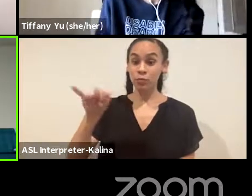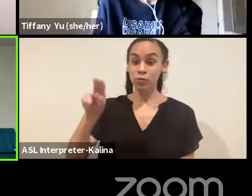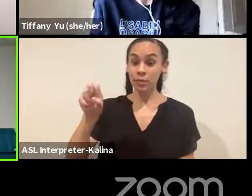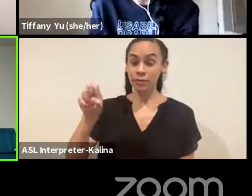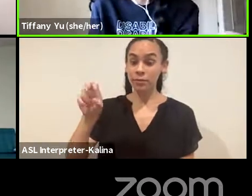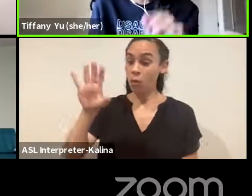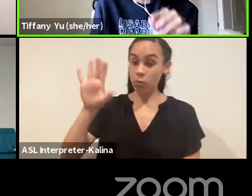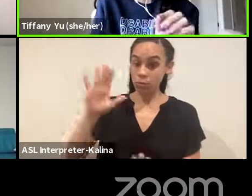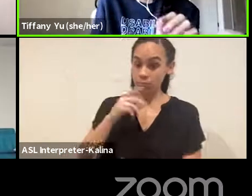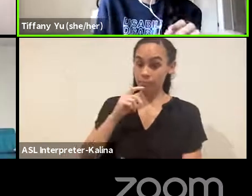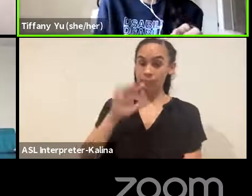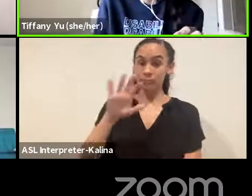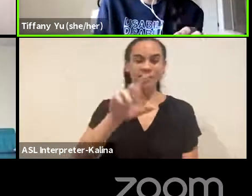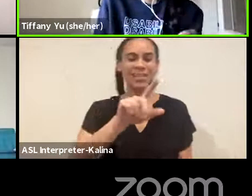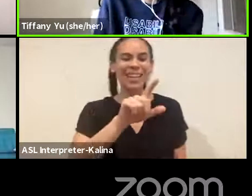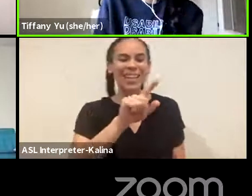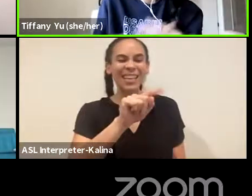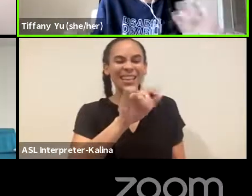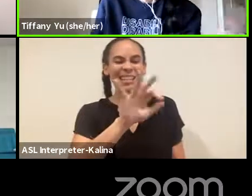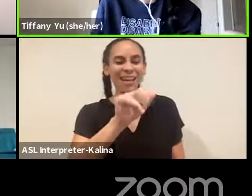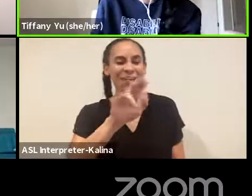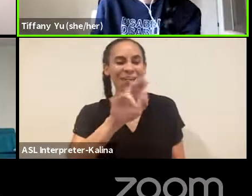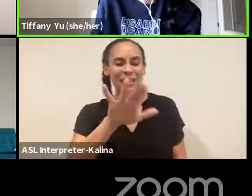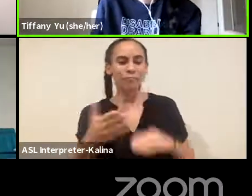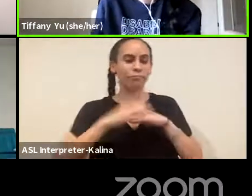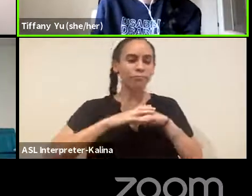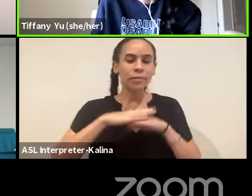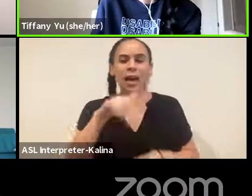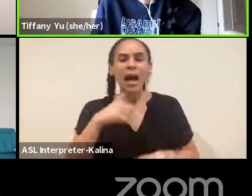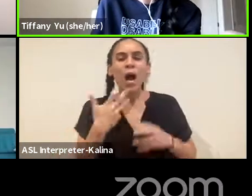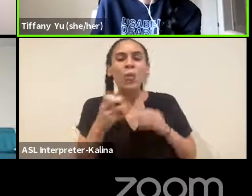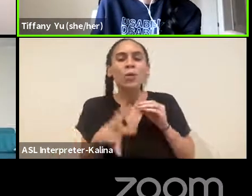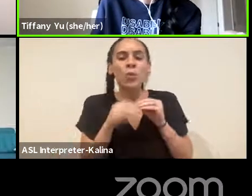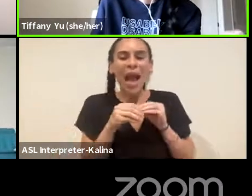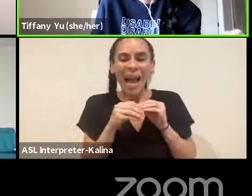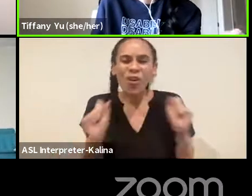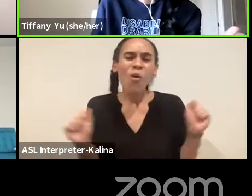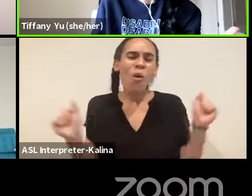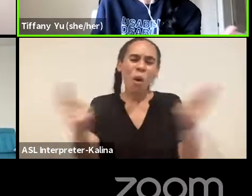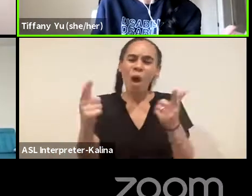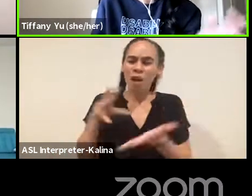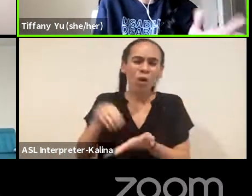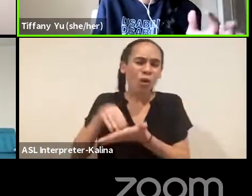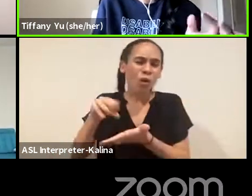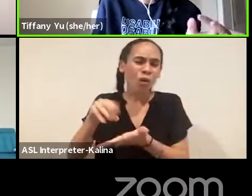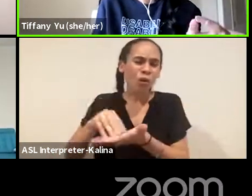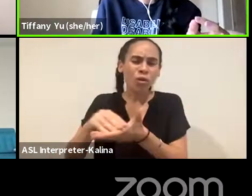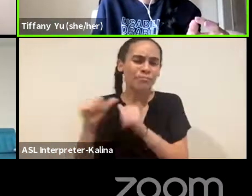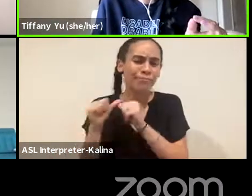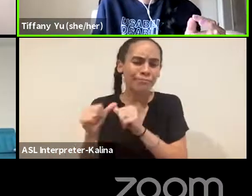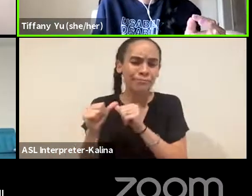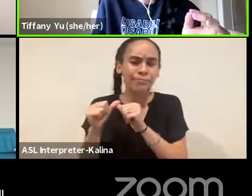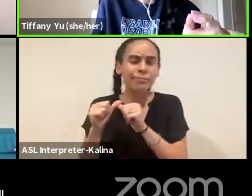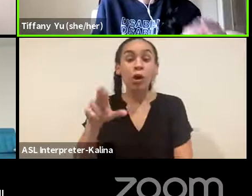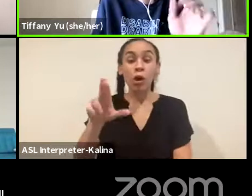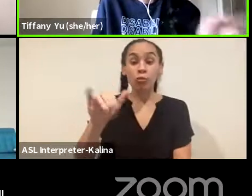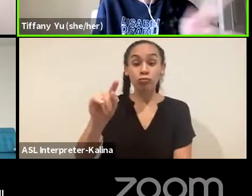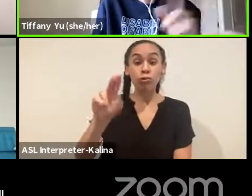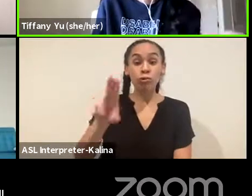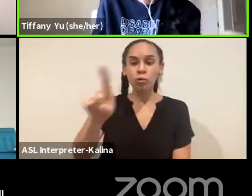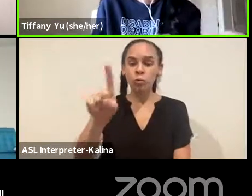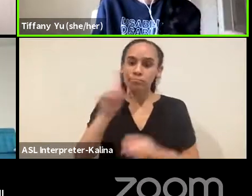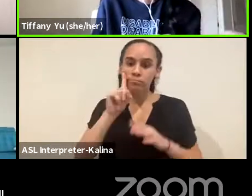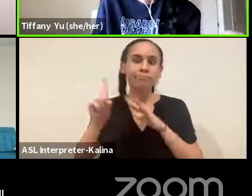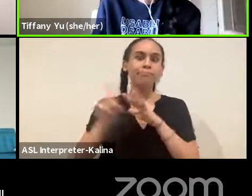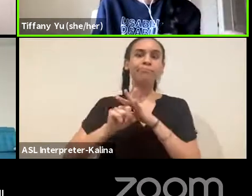Tiffany. I just wanted to add one other thing. So all of us are on this learning journey, and actually, Ritu, what came up when you